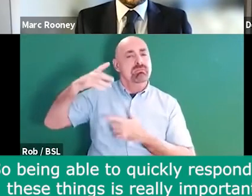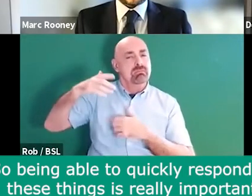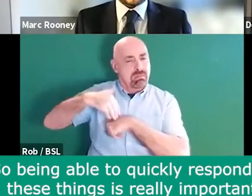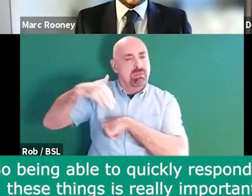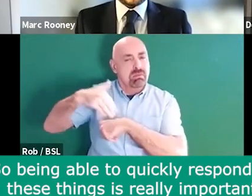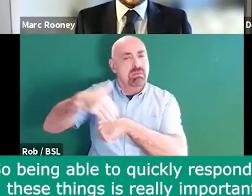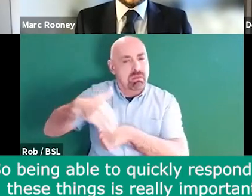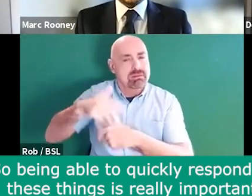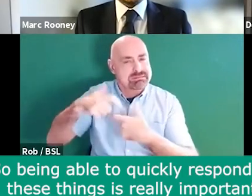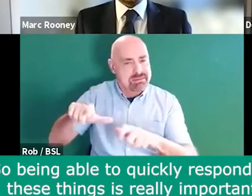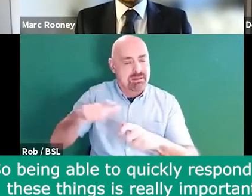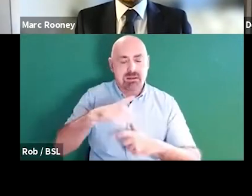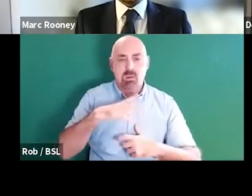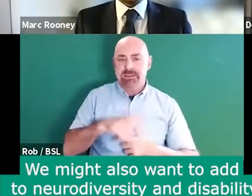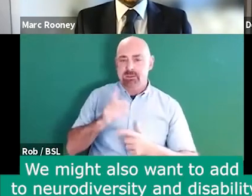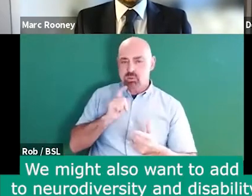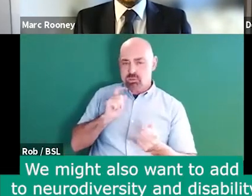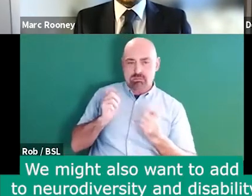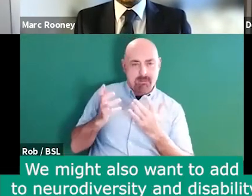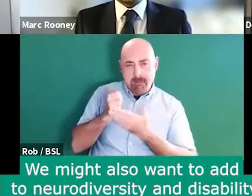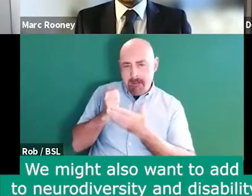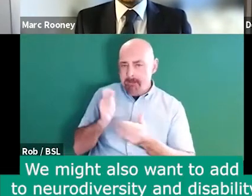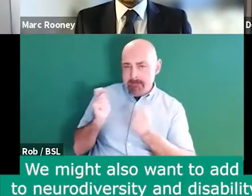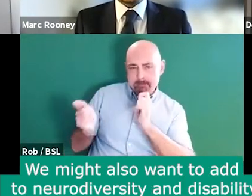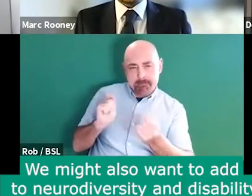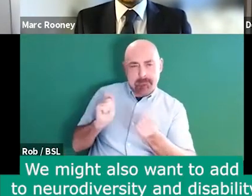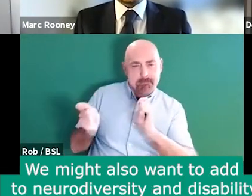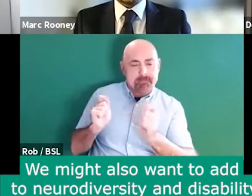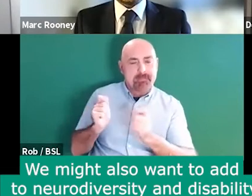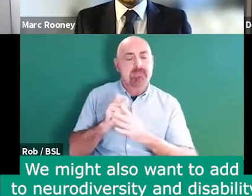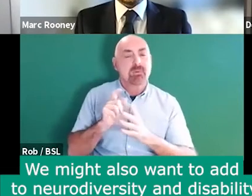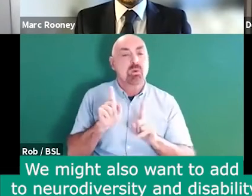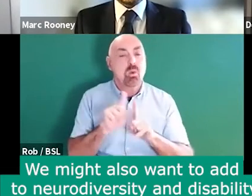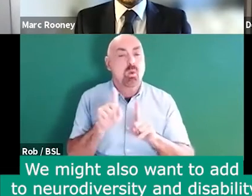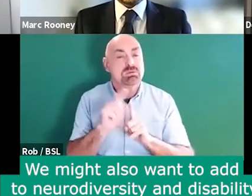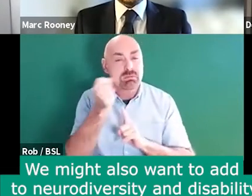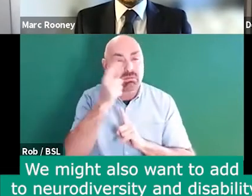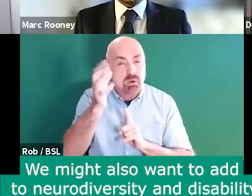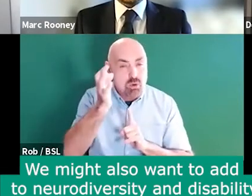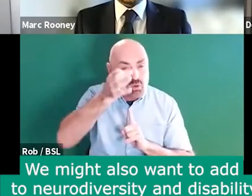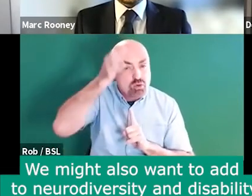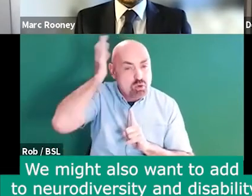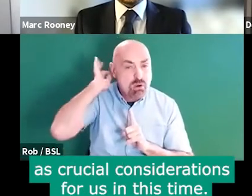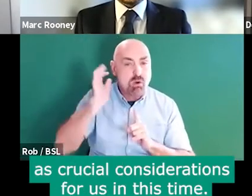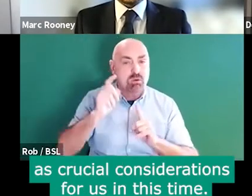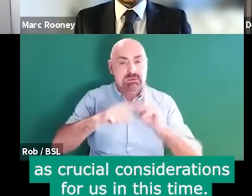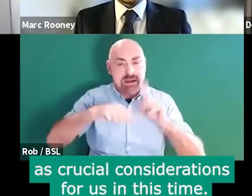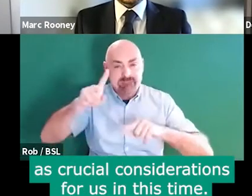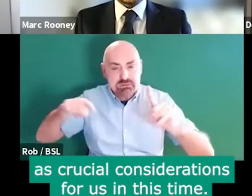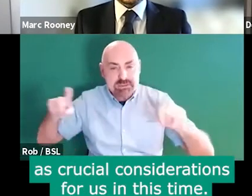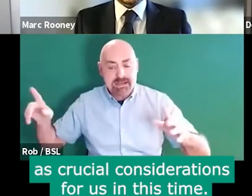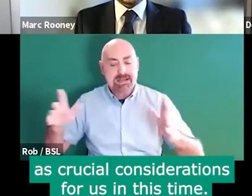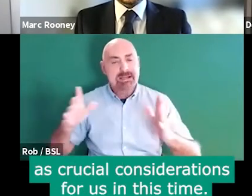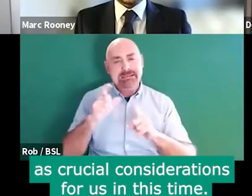these things is really important. We might also want to add to that neurodiversity and SEND and disability as